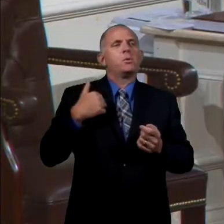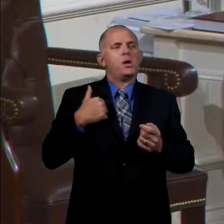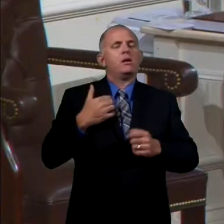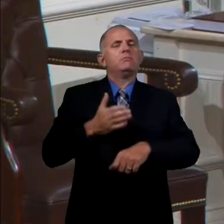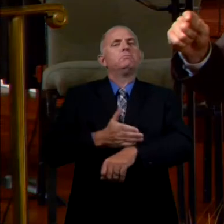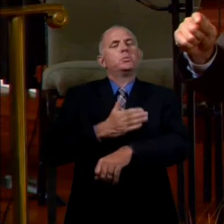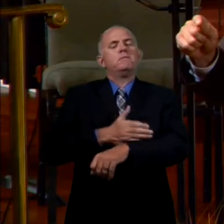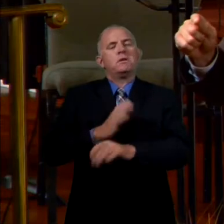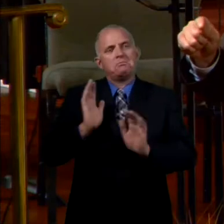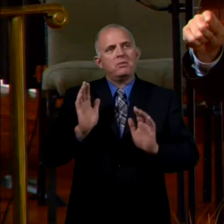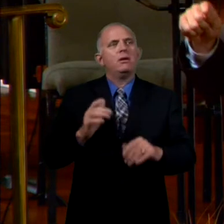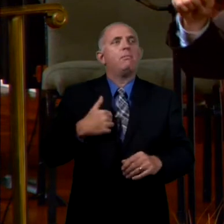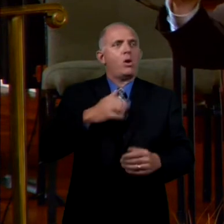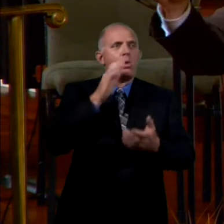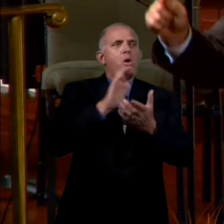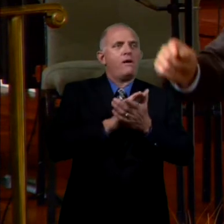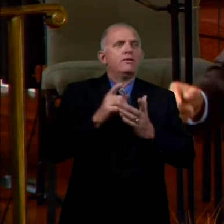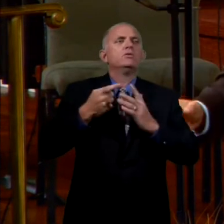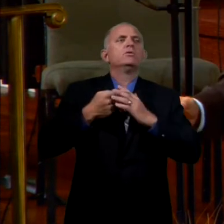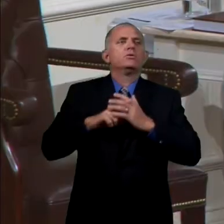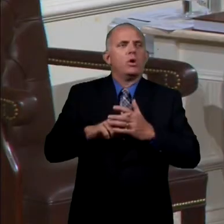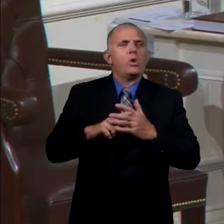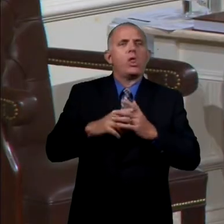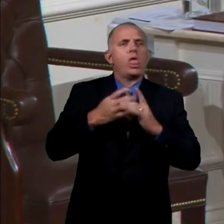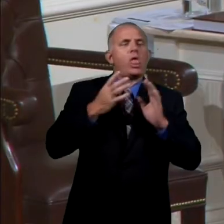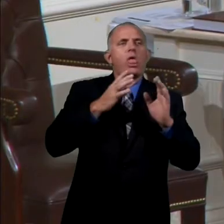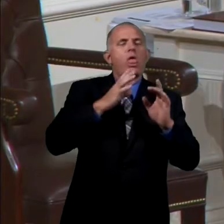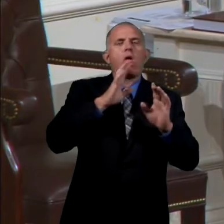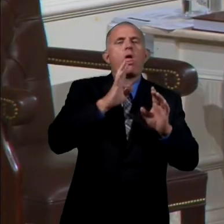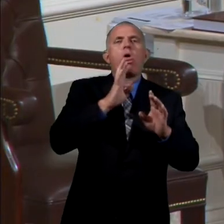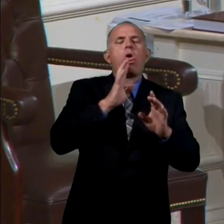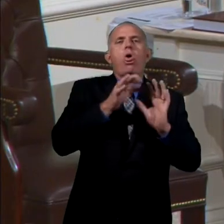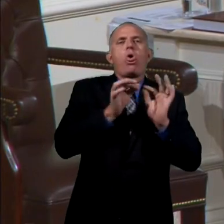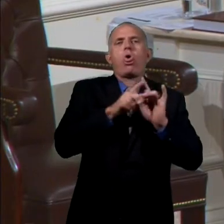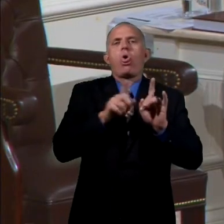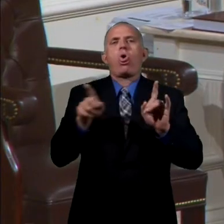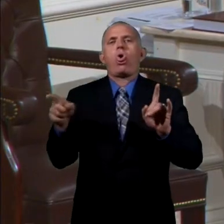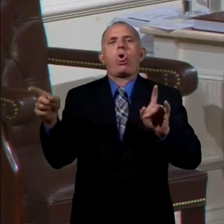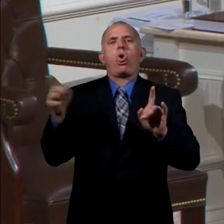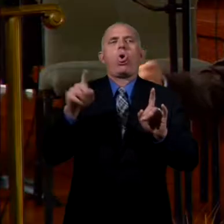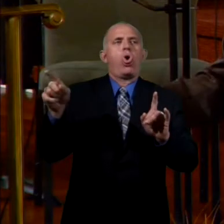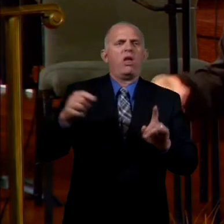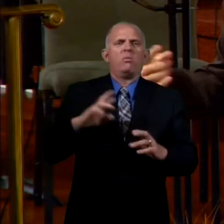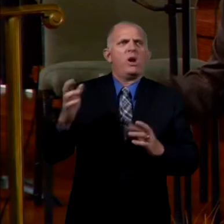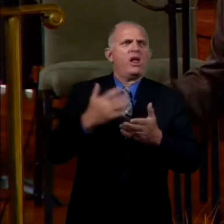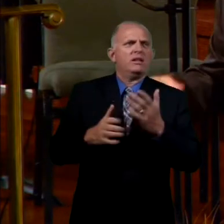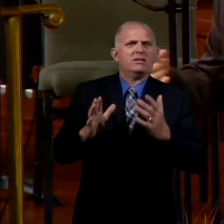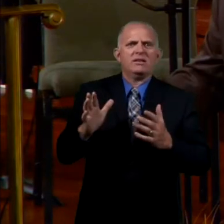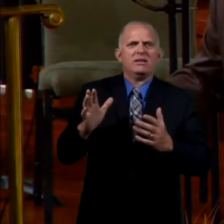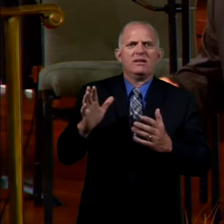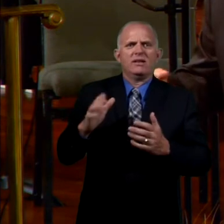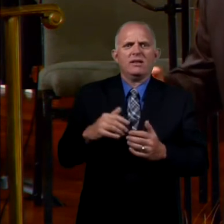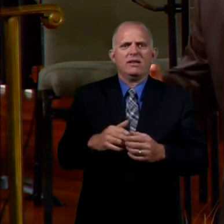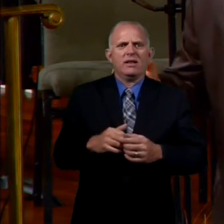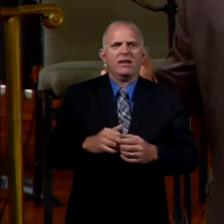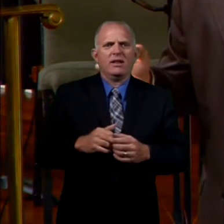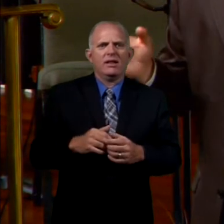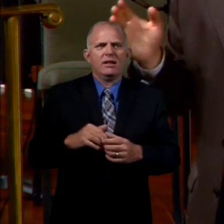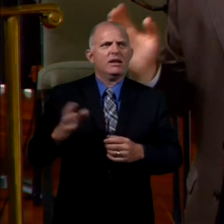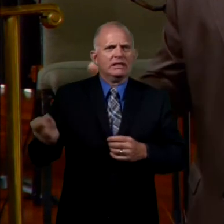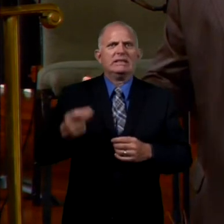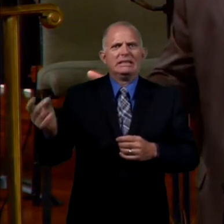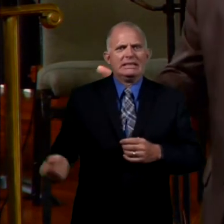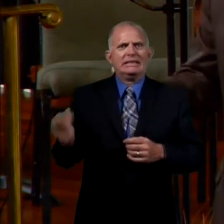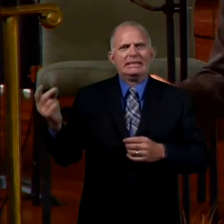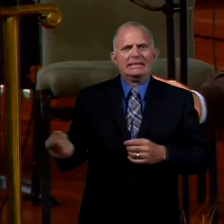would start getting distracted and tell me other things, and my right hand, on its own, would start doing this. That's